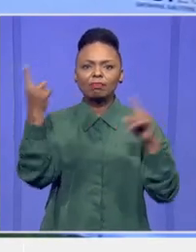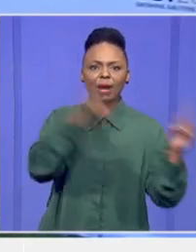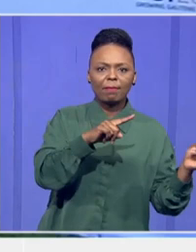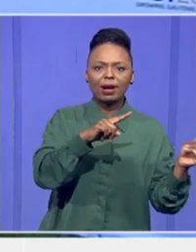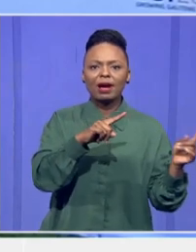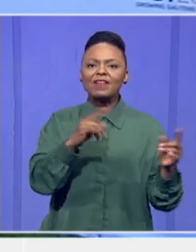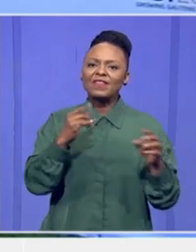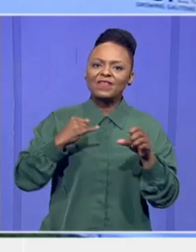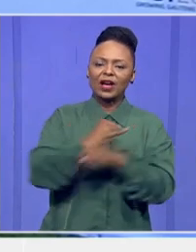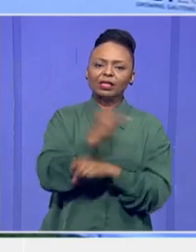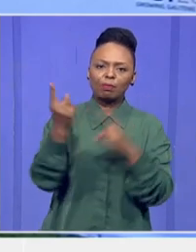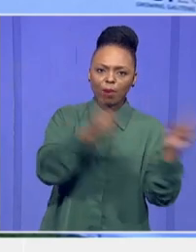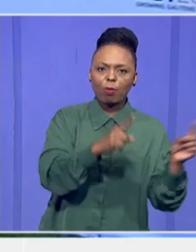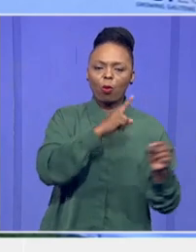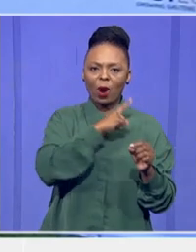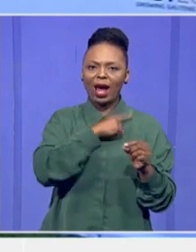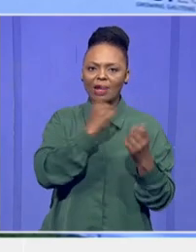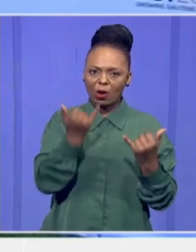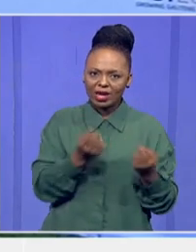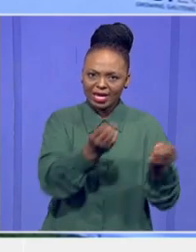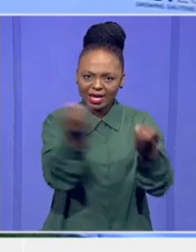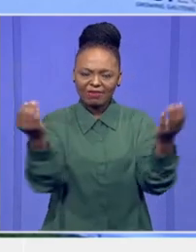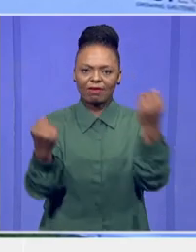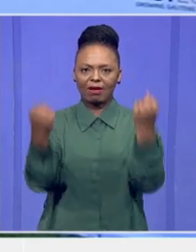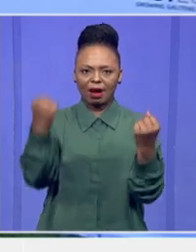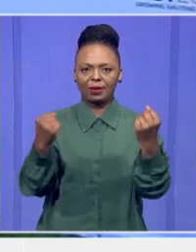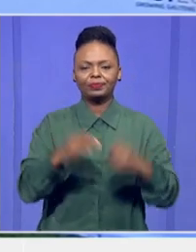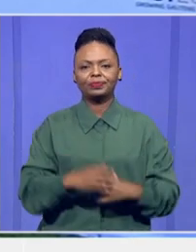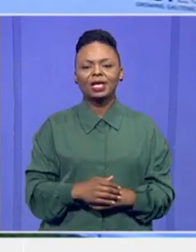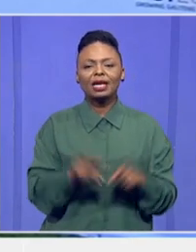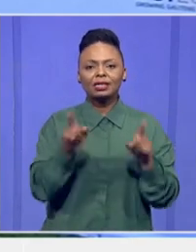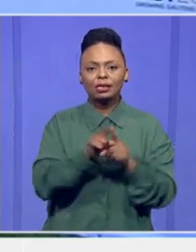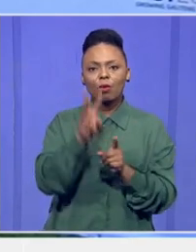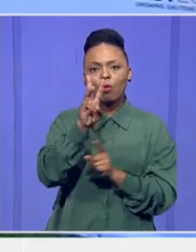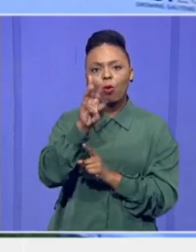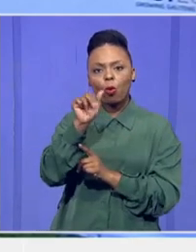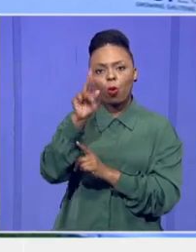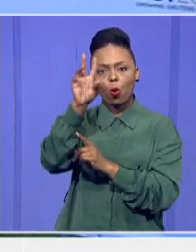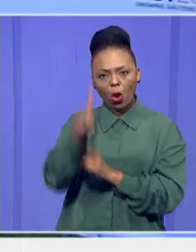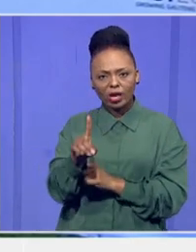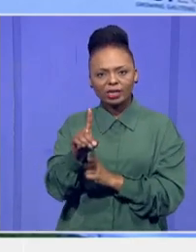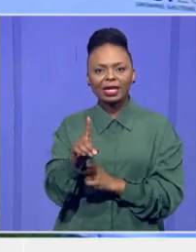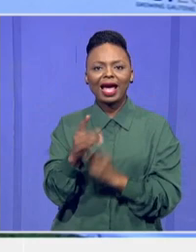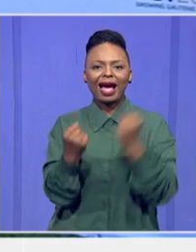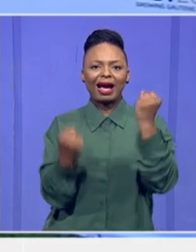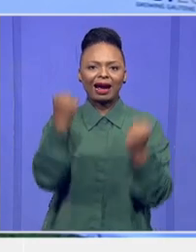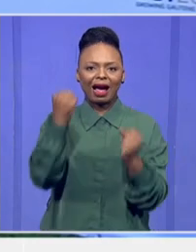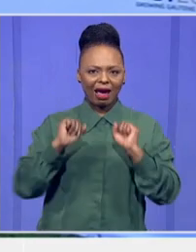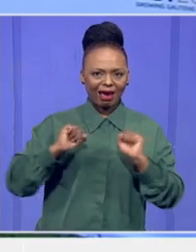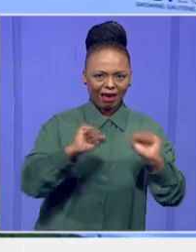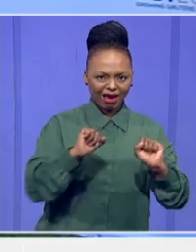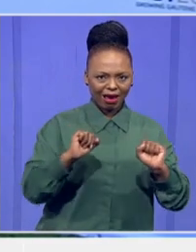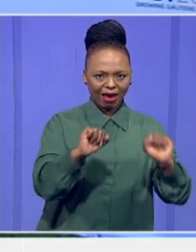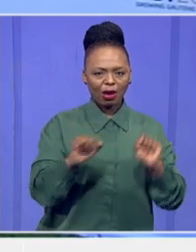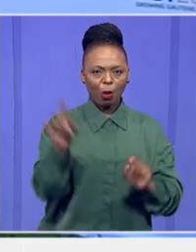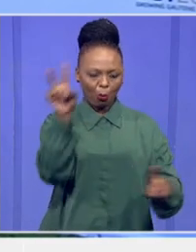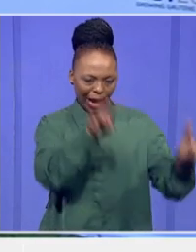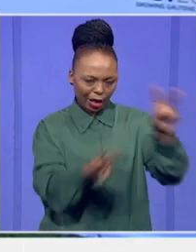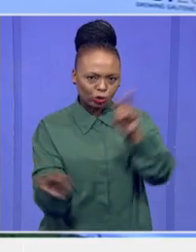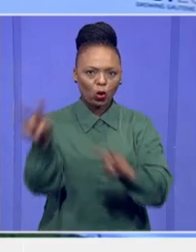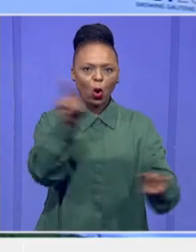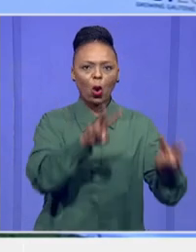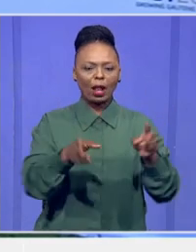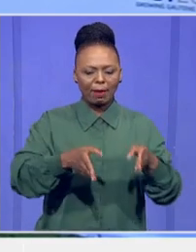to such issues, and also that each and every ward will have a vehicle that will patrol those